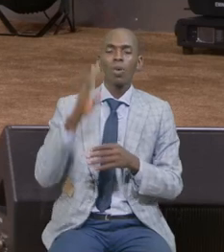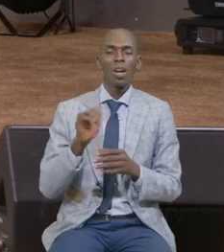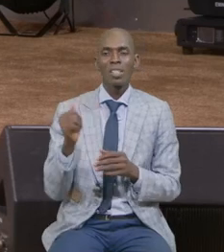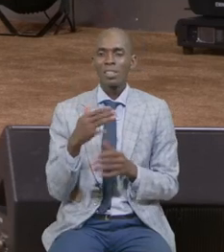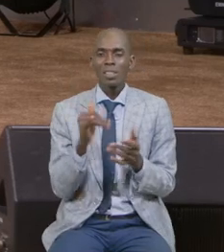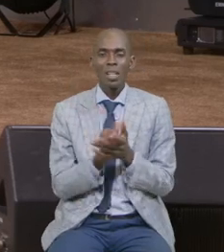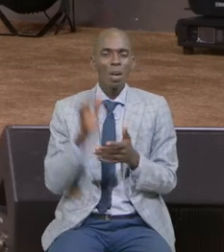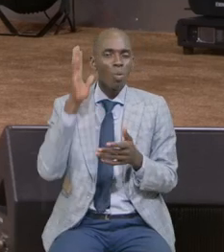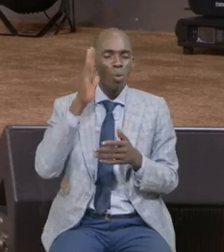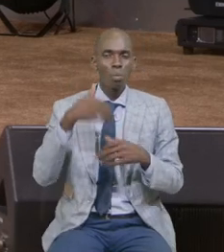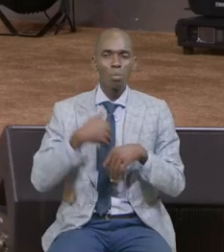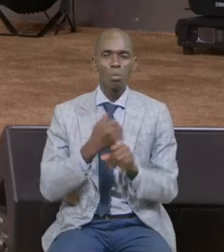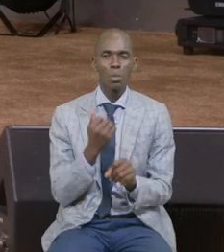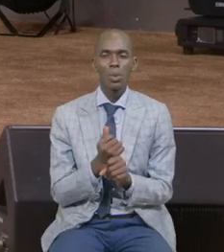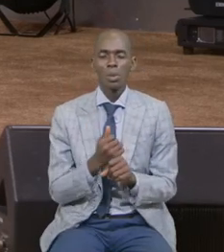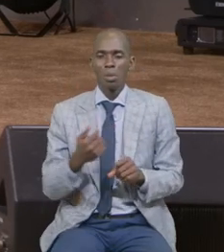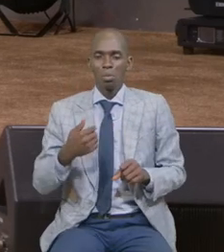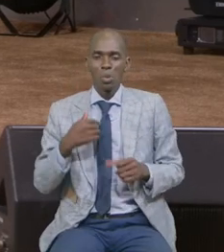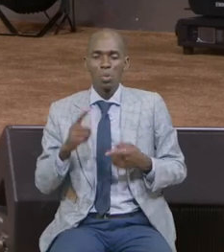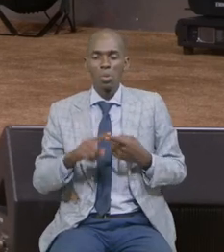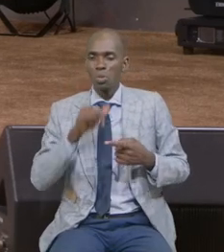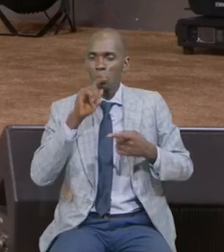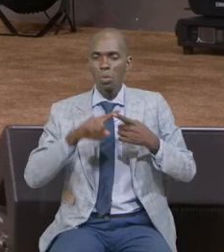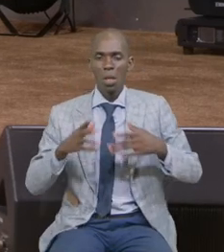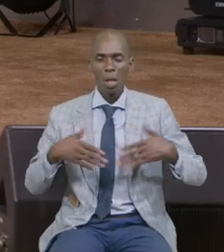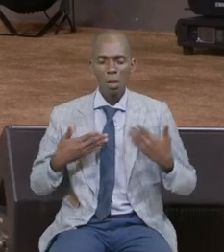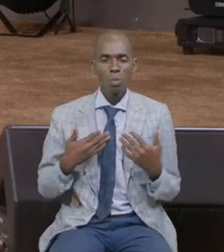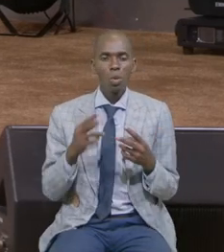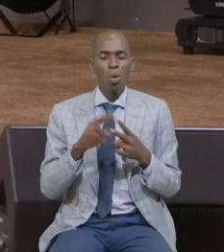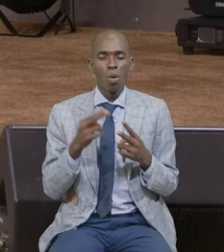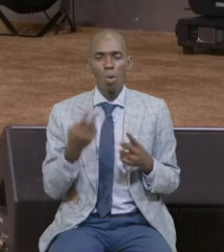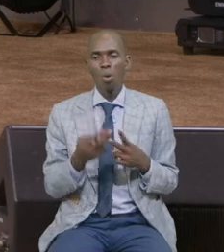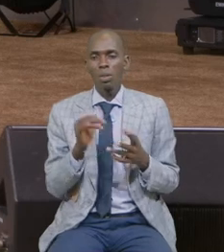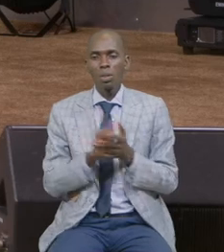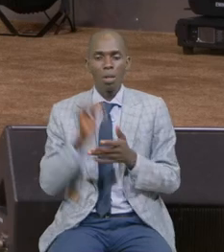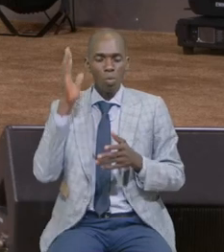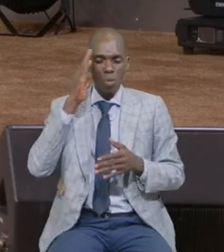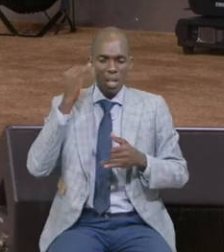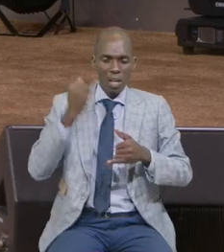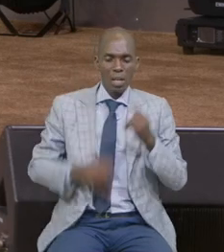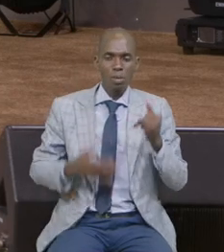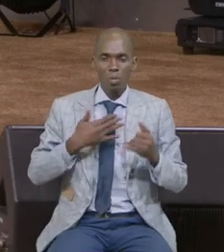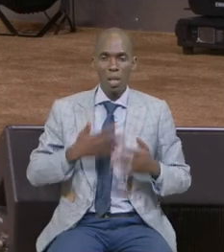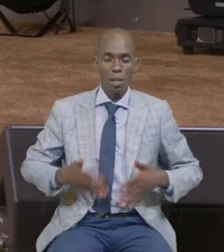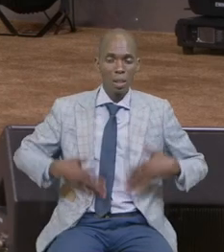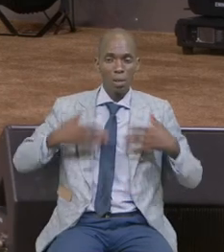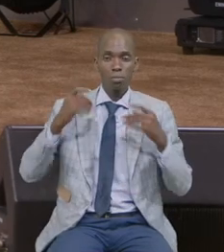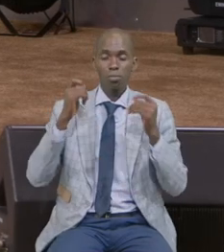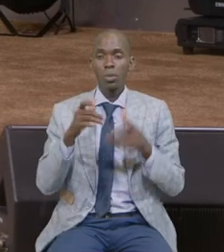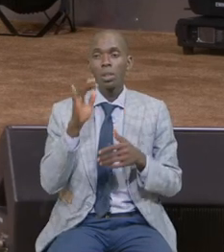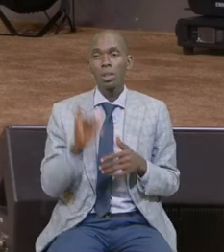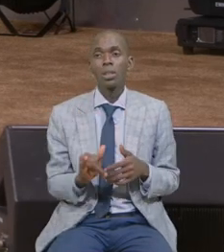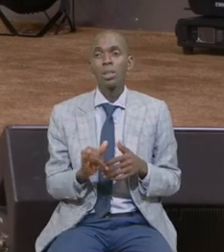them go unheard if they seek they can cut short your life let them go ahead but you made up your mind